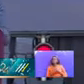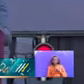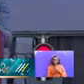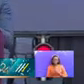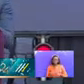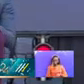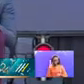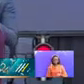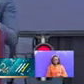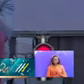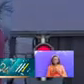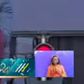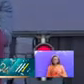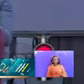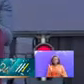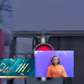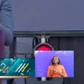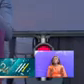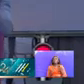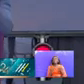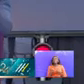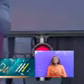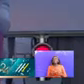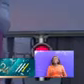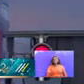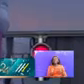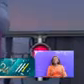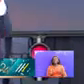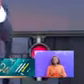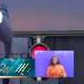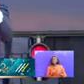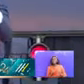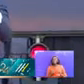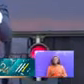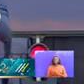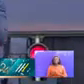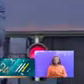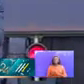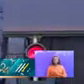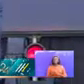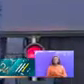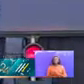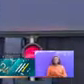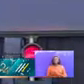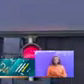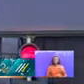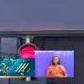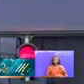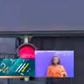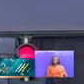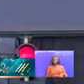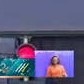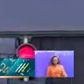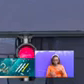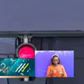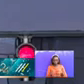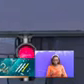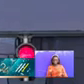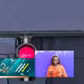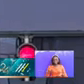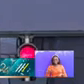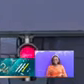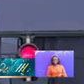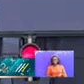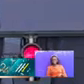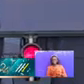is lacking is not the fall I tell you men are sowing seeds but the path of consecration which is